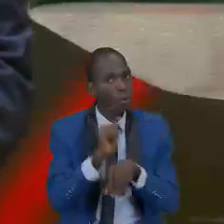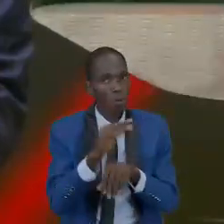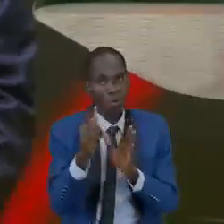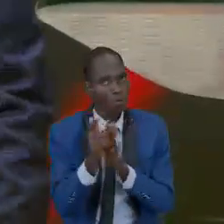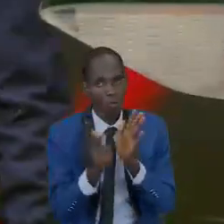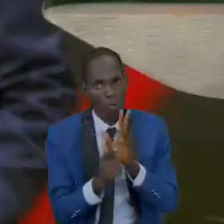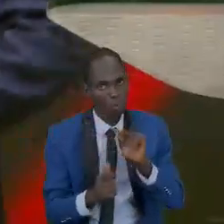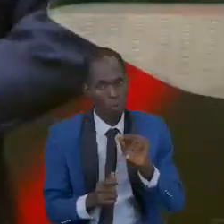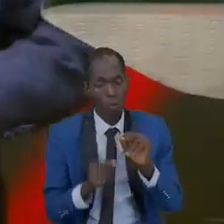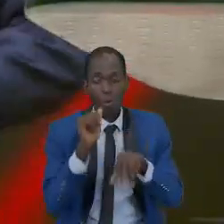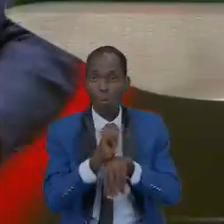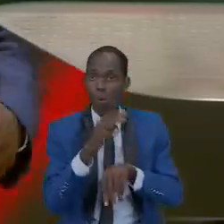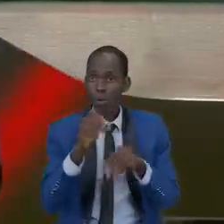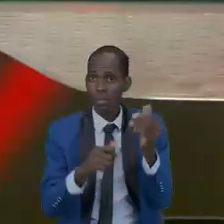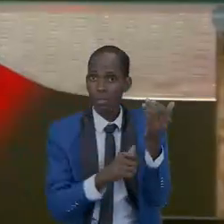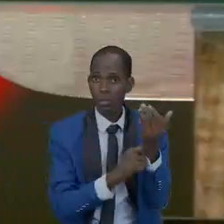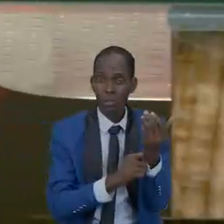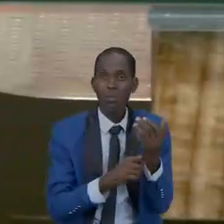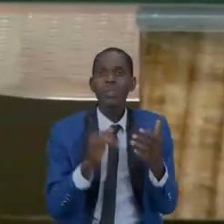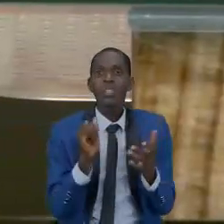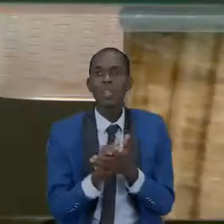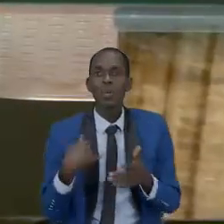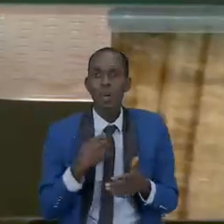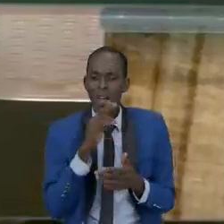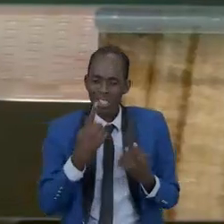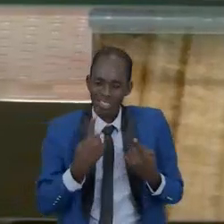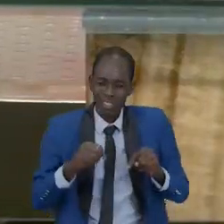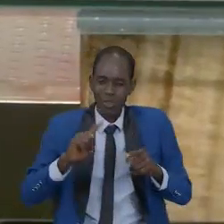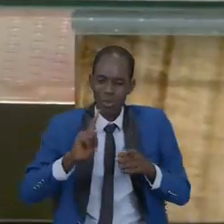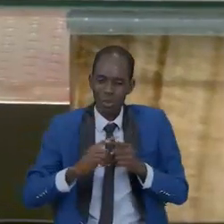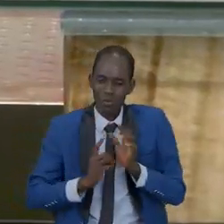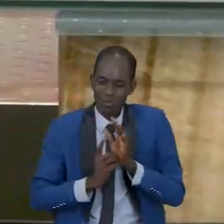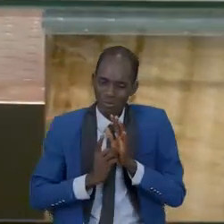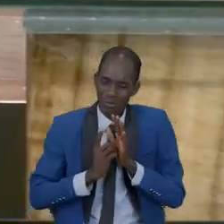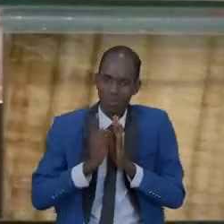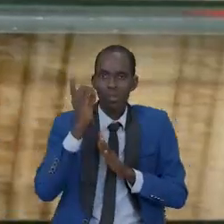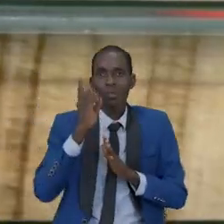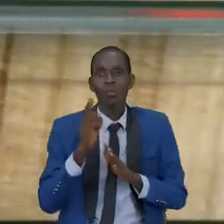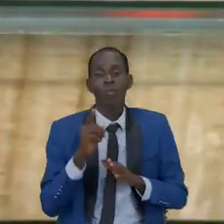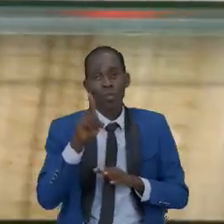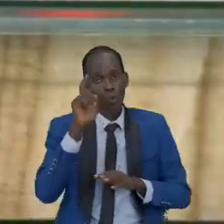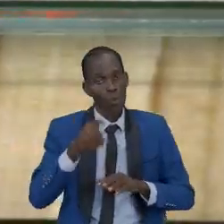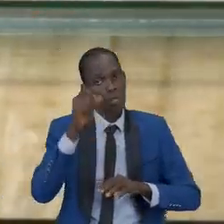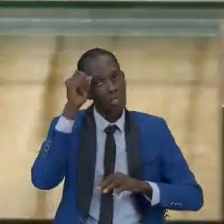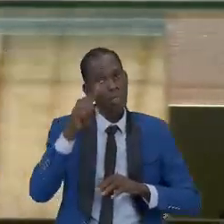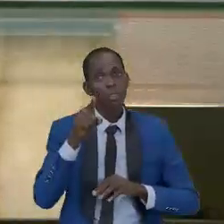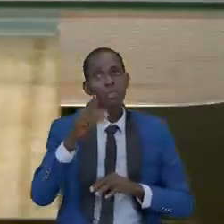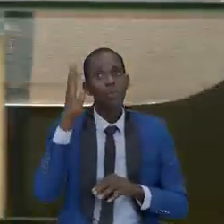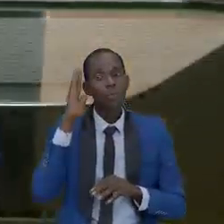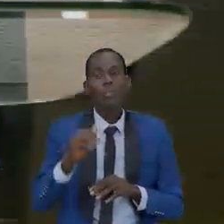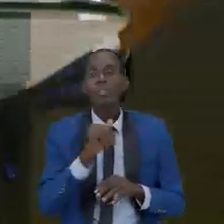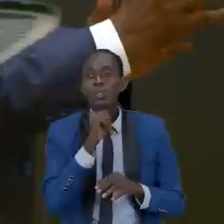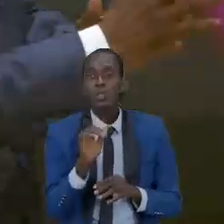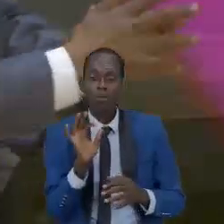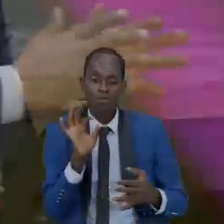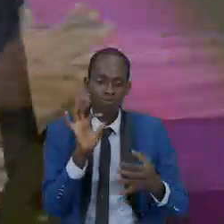the works of the flesh that will still try to rear up its ugly head, you understand, you will not get involved